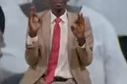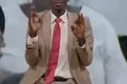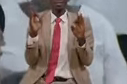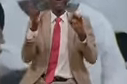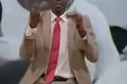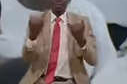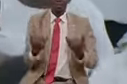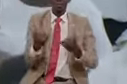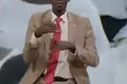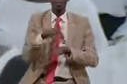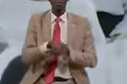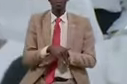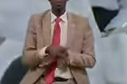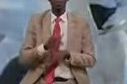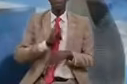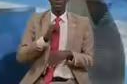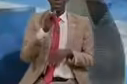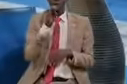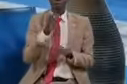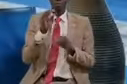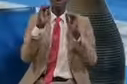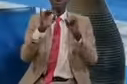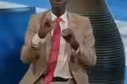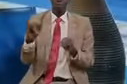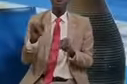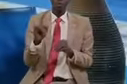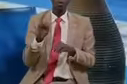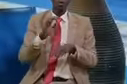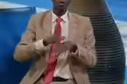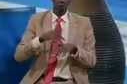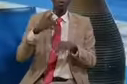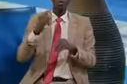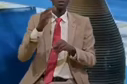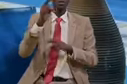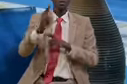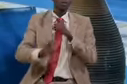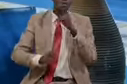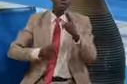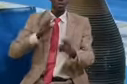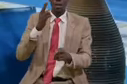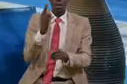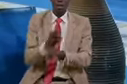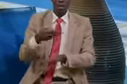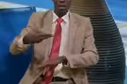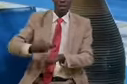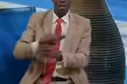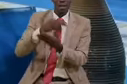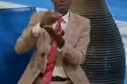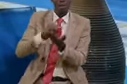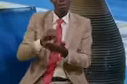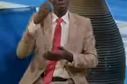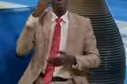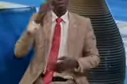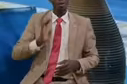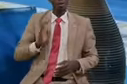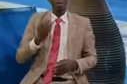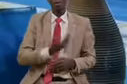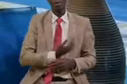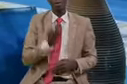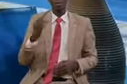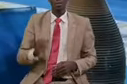Tonight, I'm talking to you on the universal lamp for our eternal